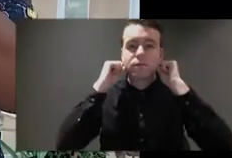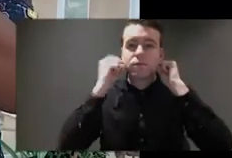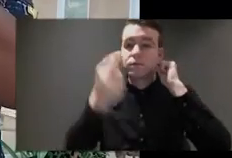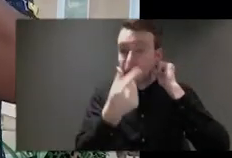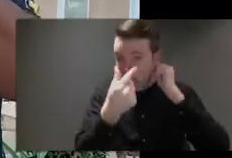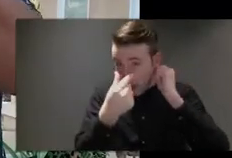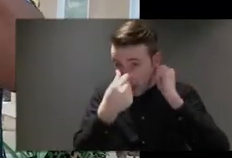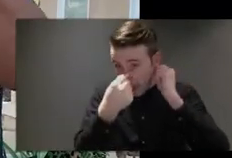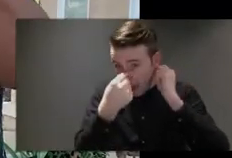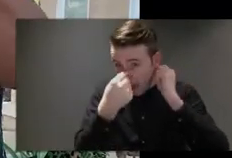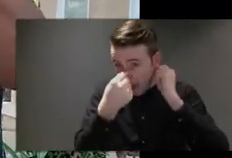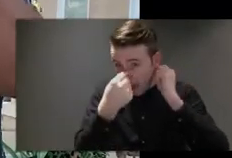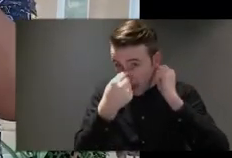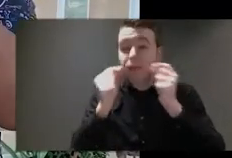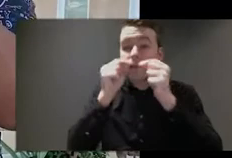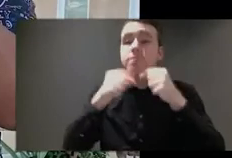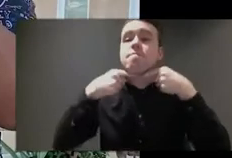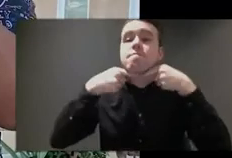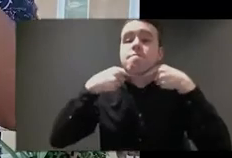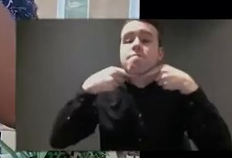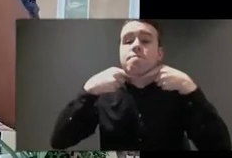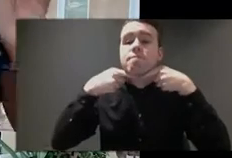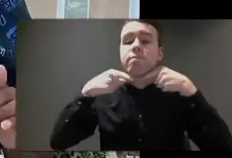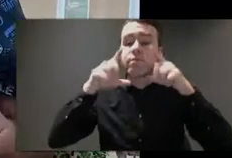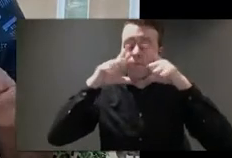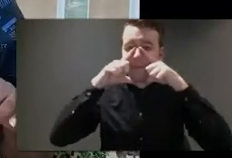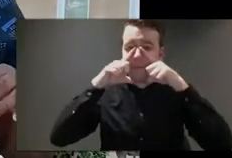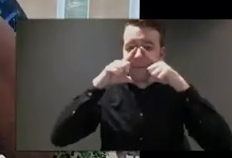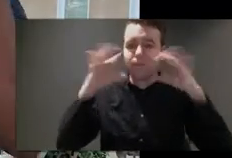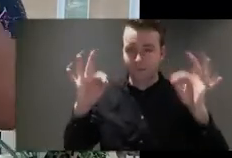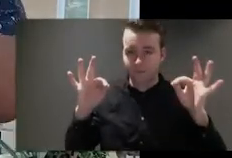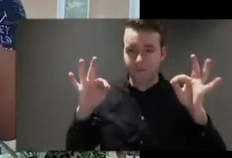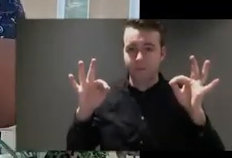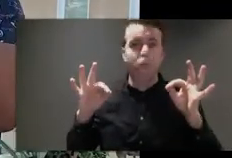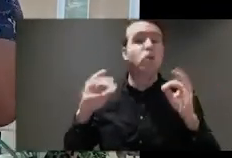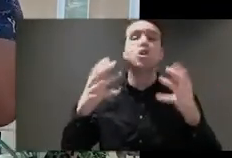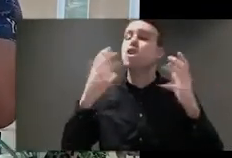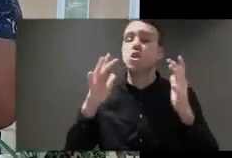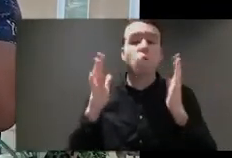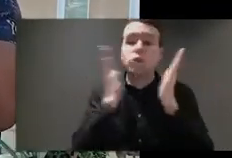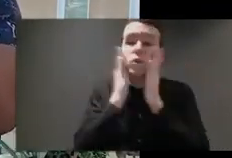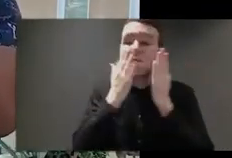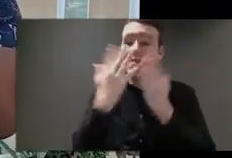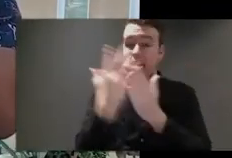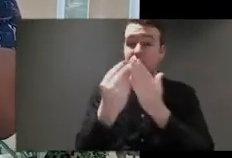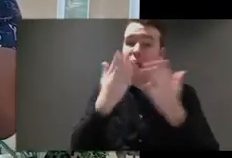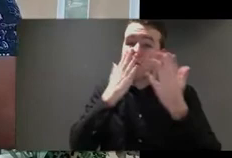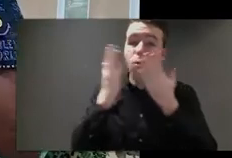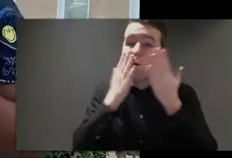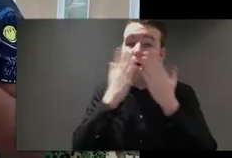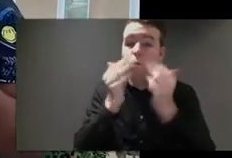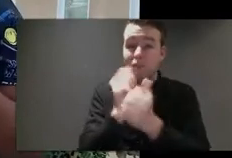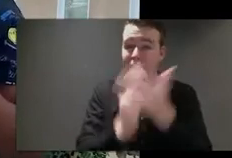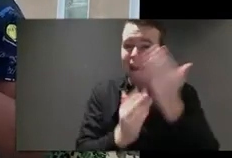put this above your nose and under your chin, and pinch. You don't want to touch the outside of your mask with